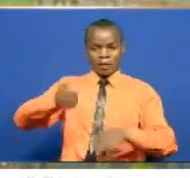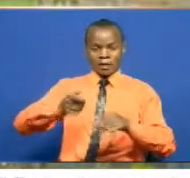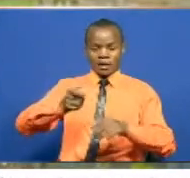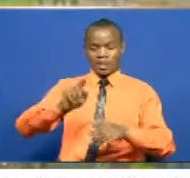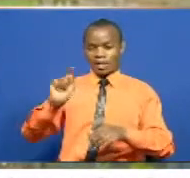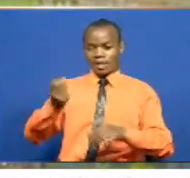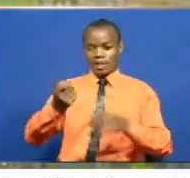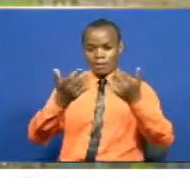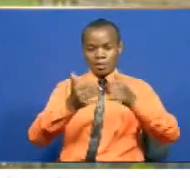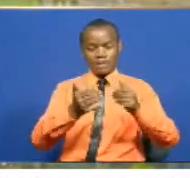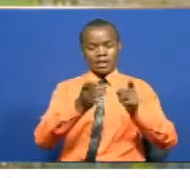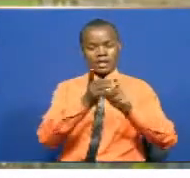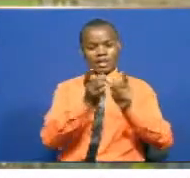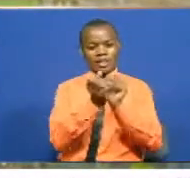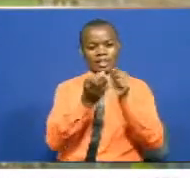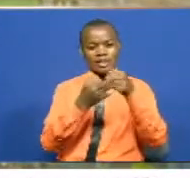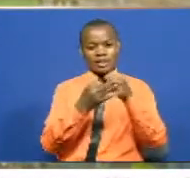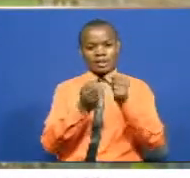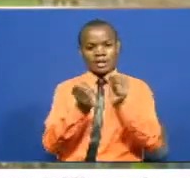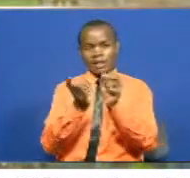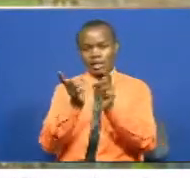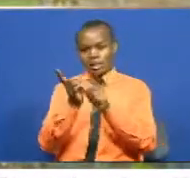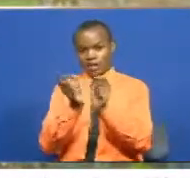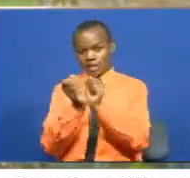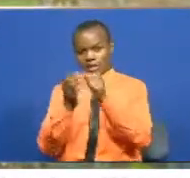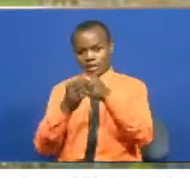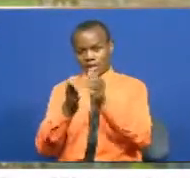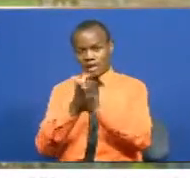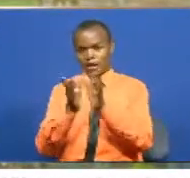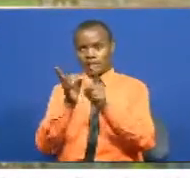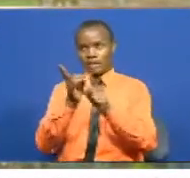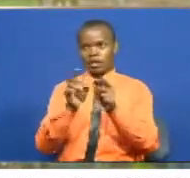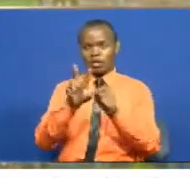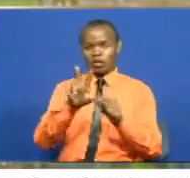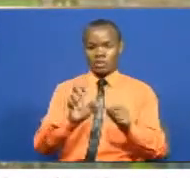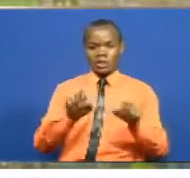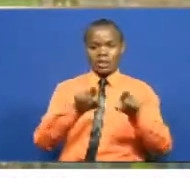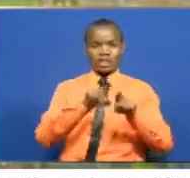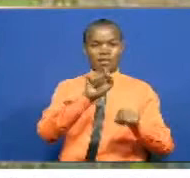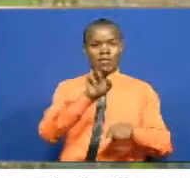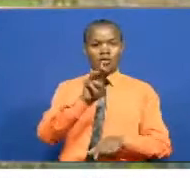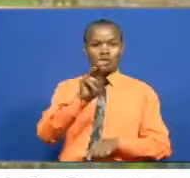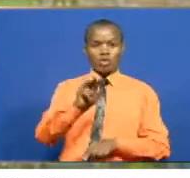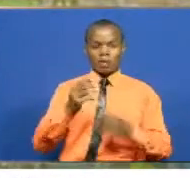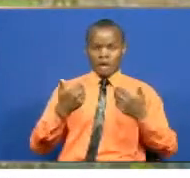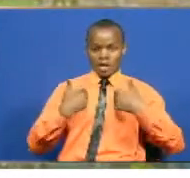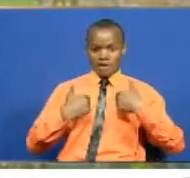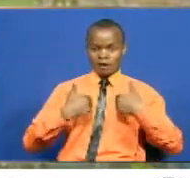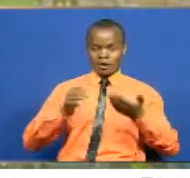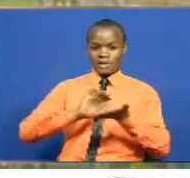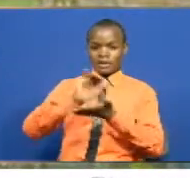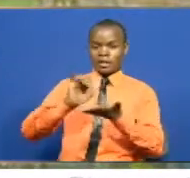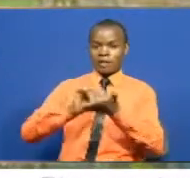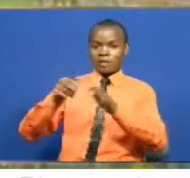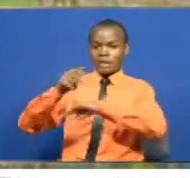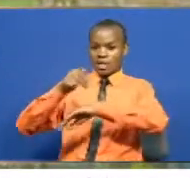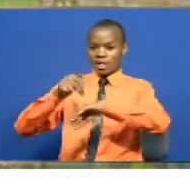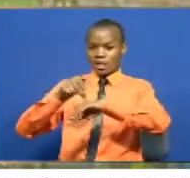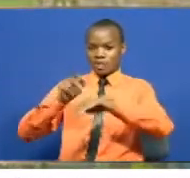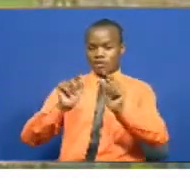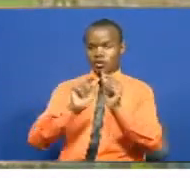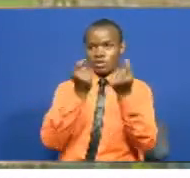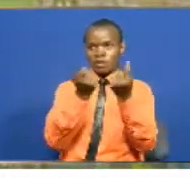18th, 19th, and 20th of February. And also on set, we have got Tom Bush Wamukota. He's a center for the national team,